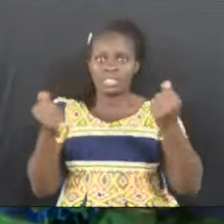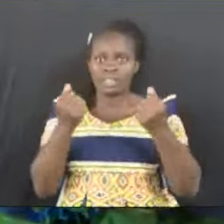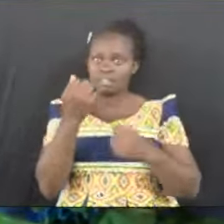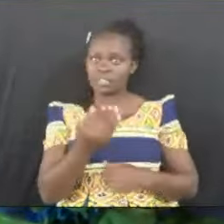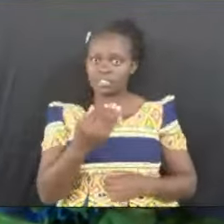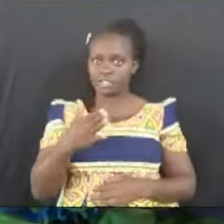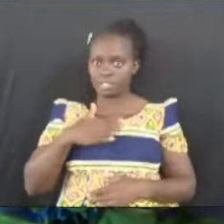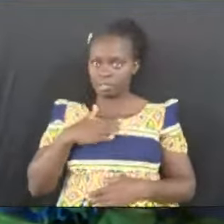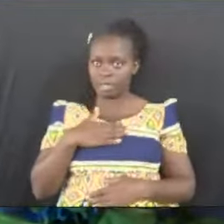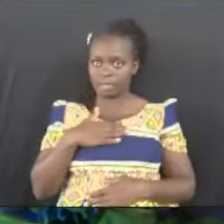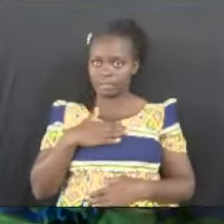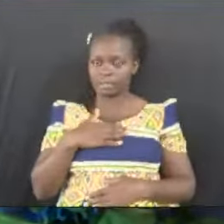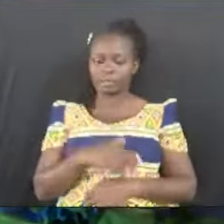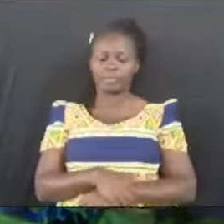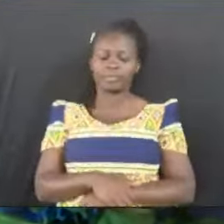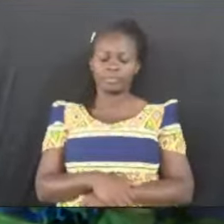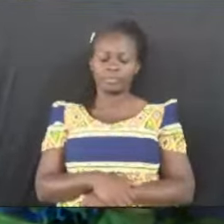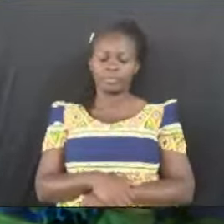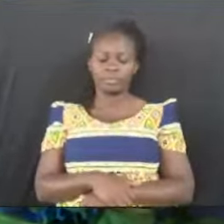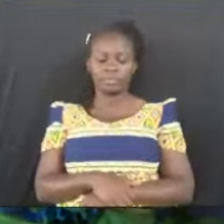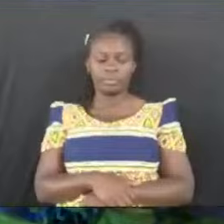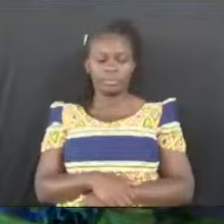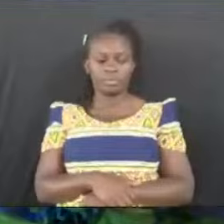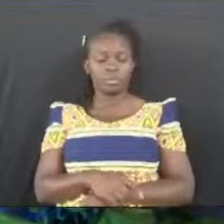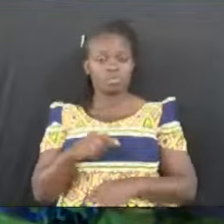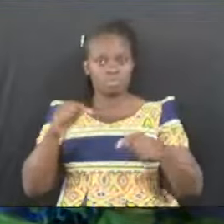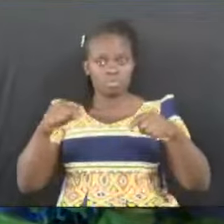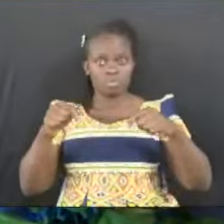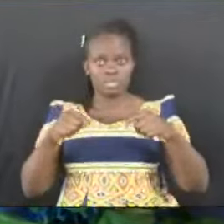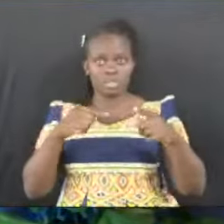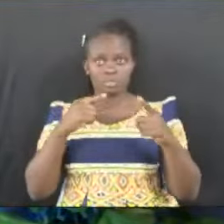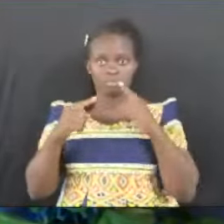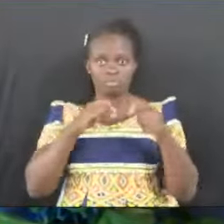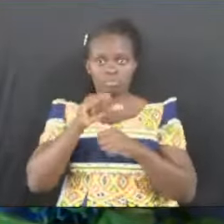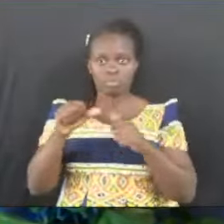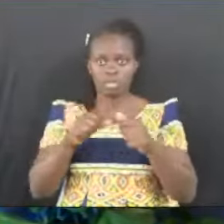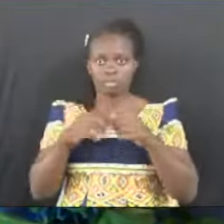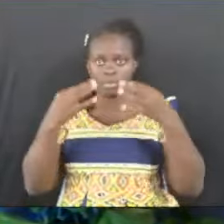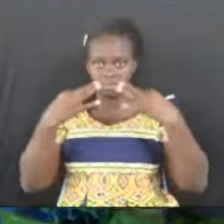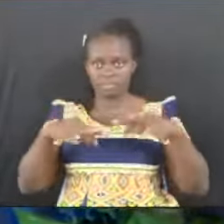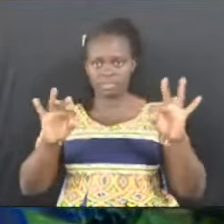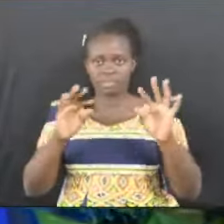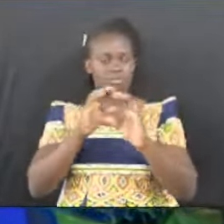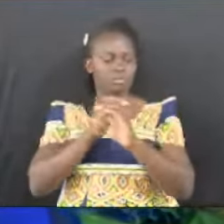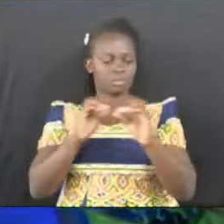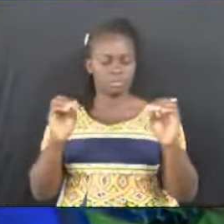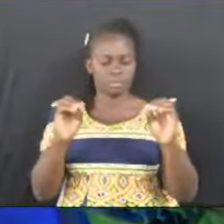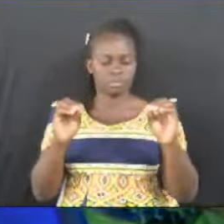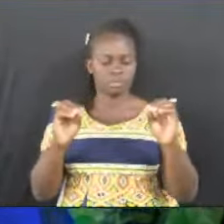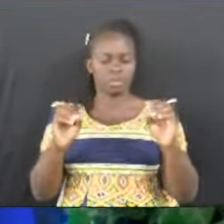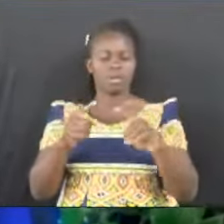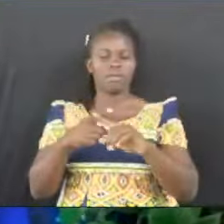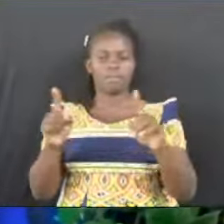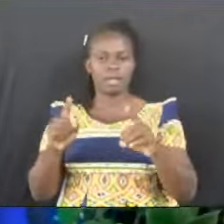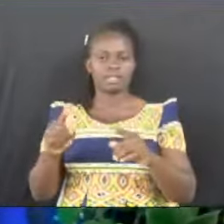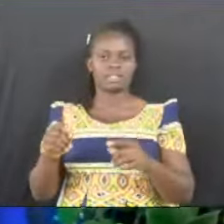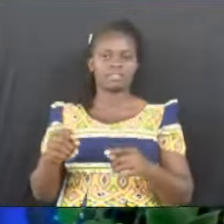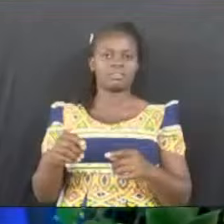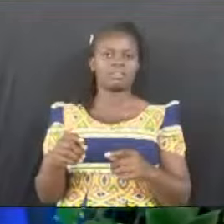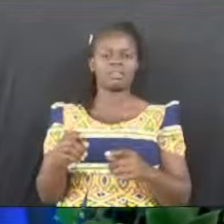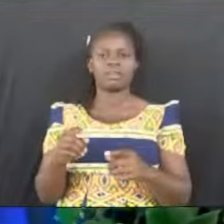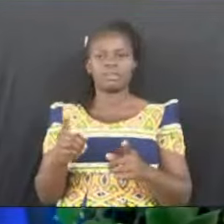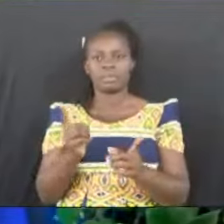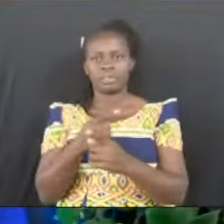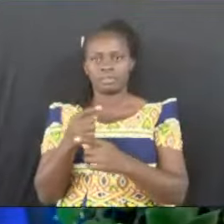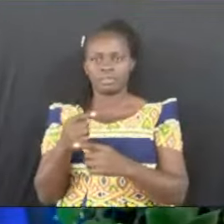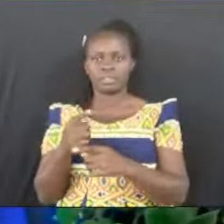Again, as I say, I will not talk about freedom today, some other time. Go to tell Pharaoh to let